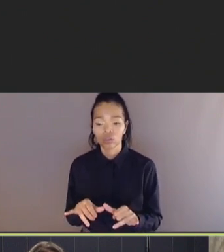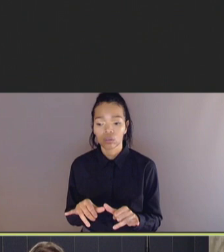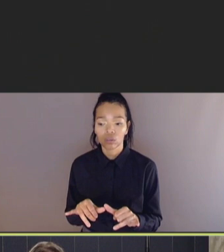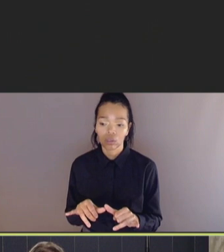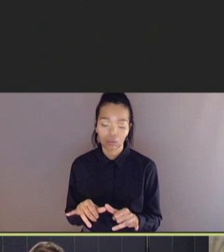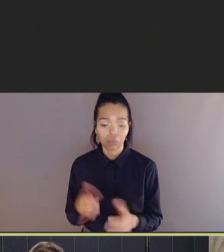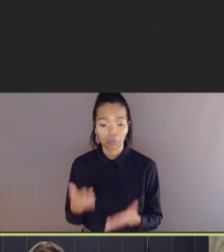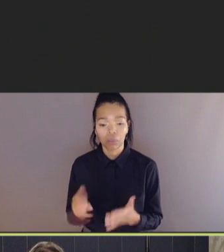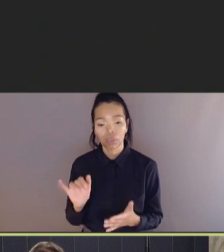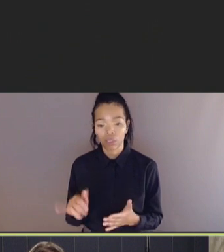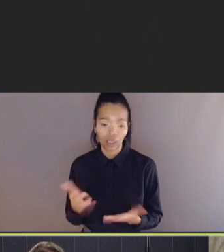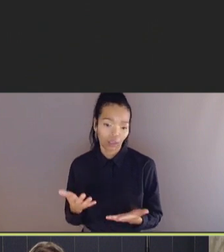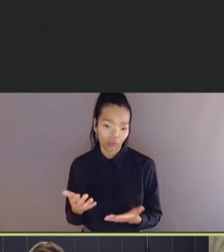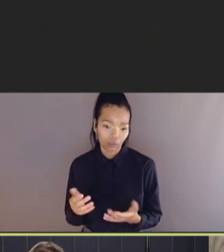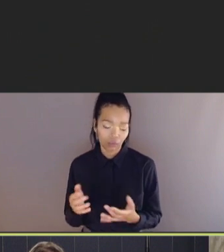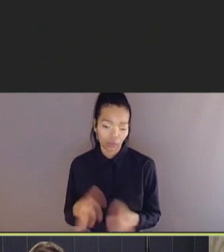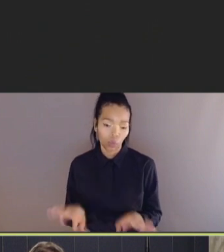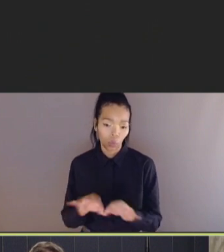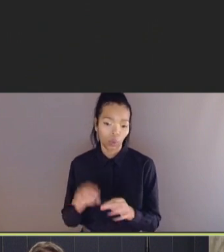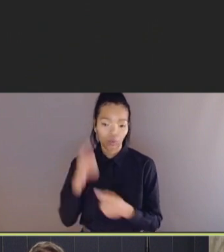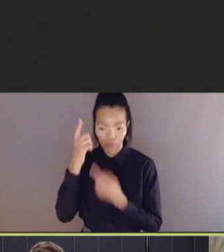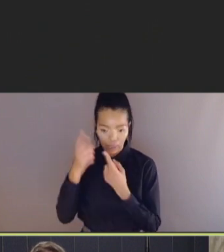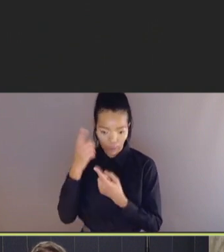might be worth consideration.